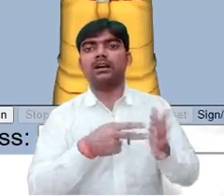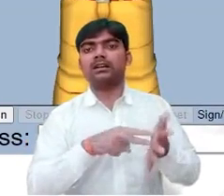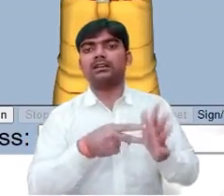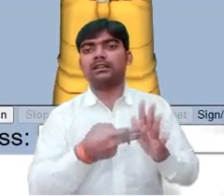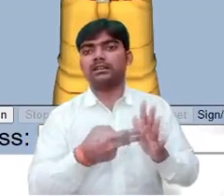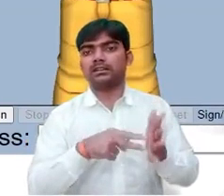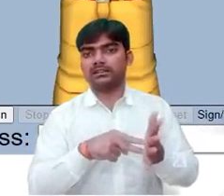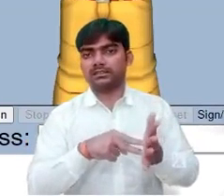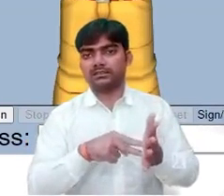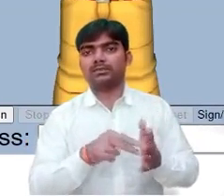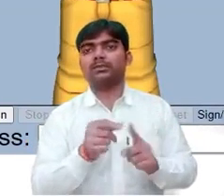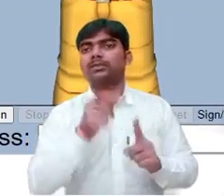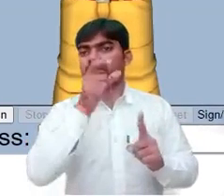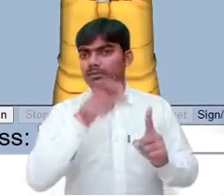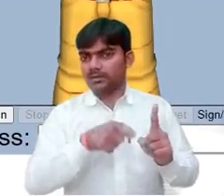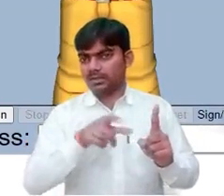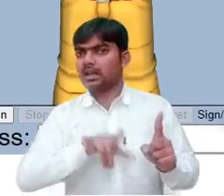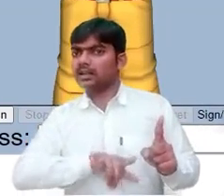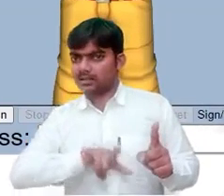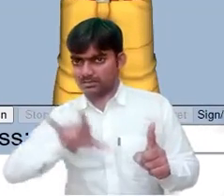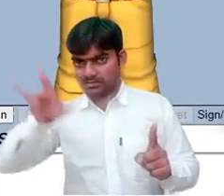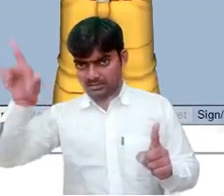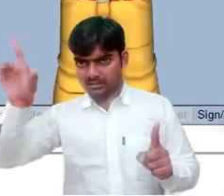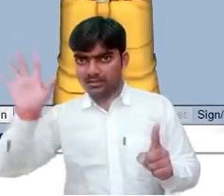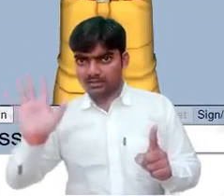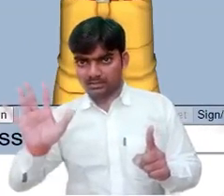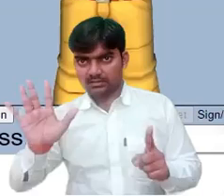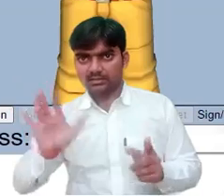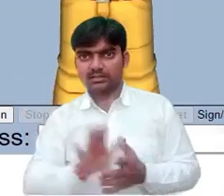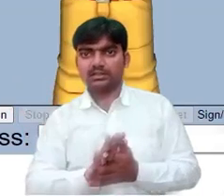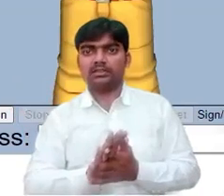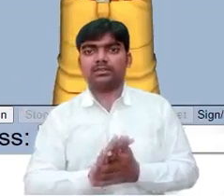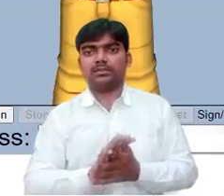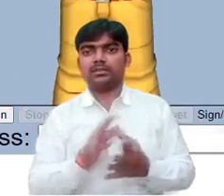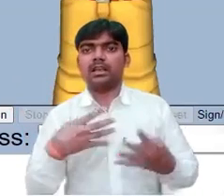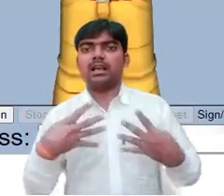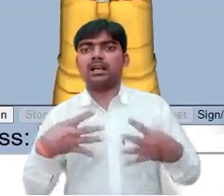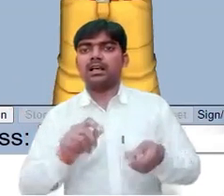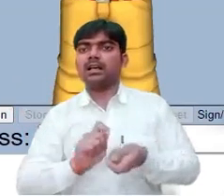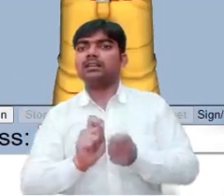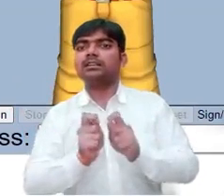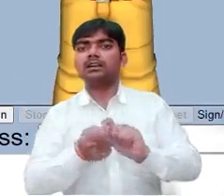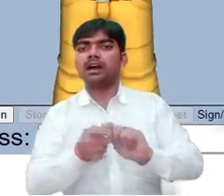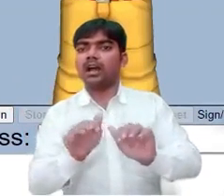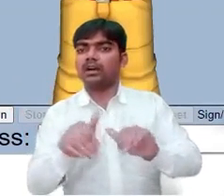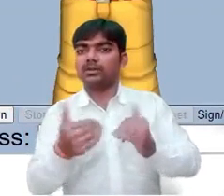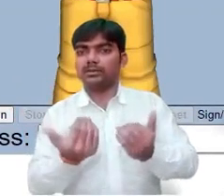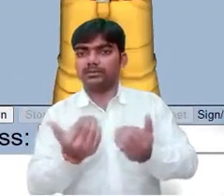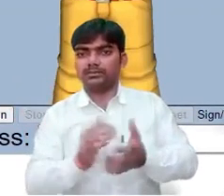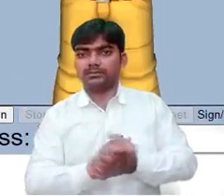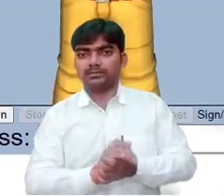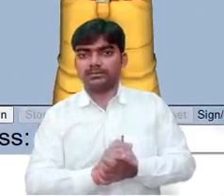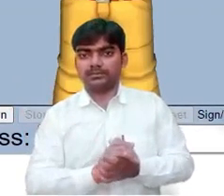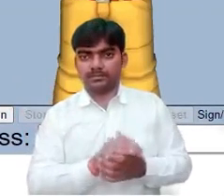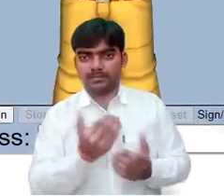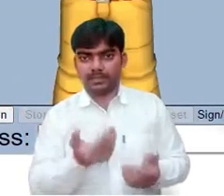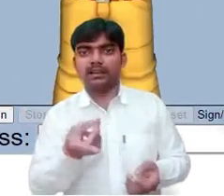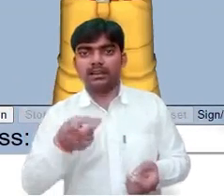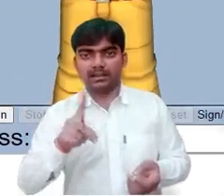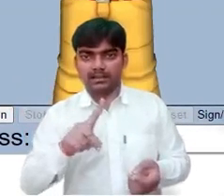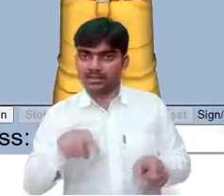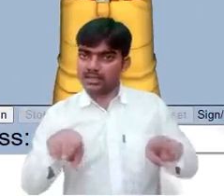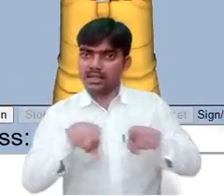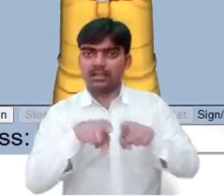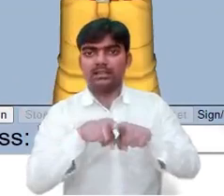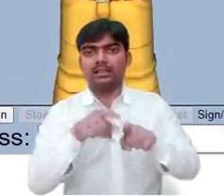source to destination. So here again we are to input three parameters. When I select it, we have the option to